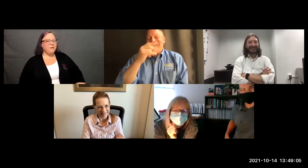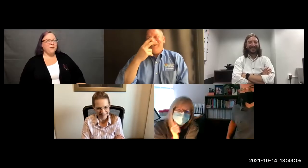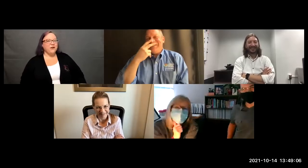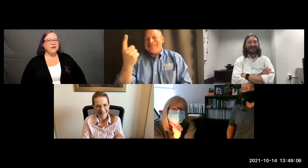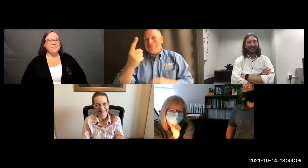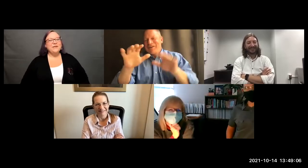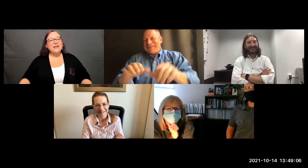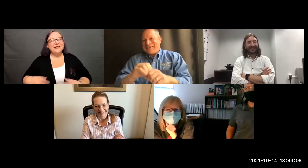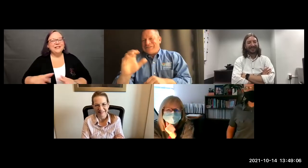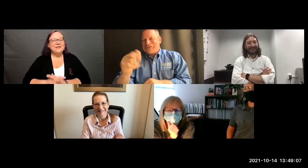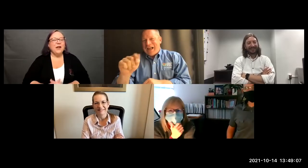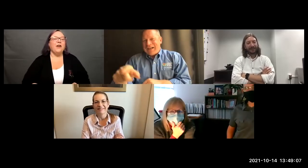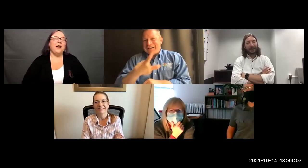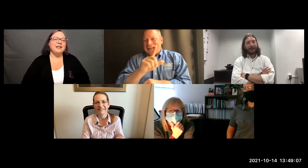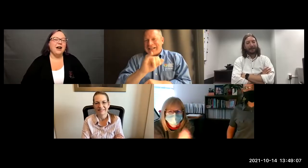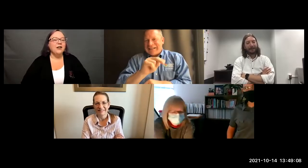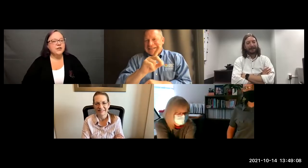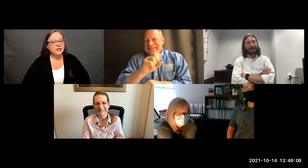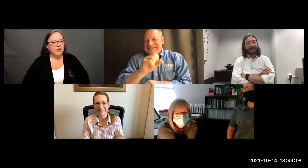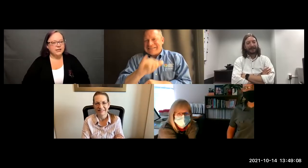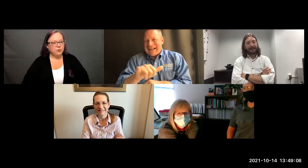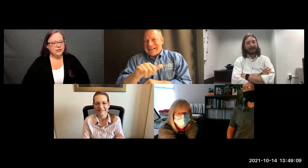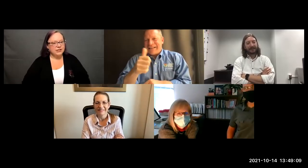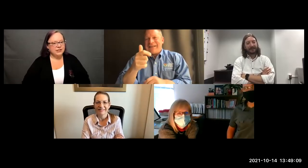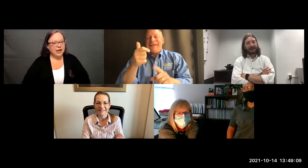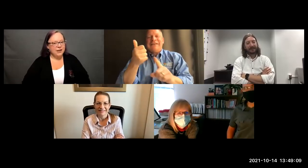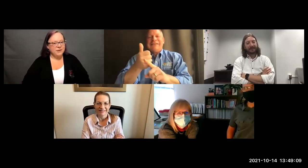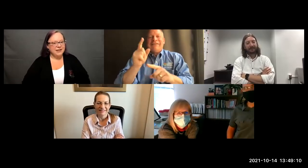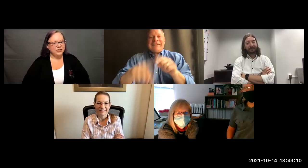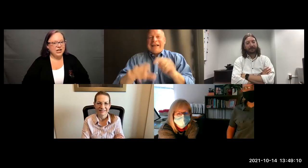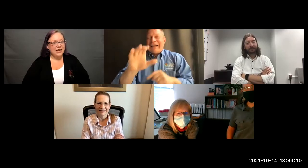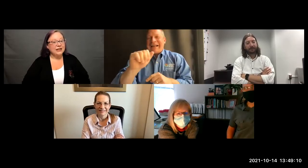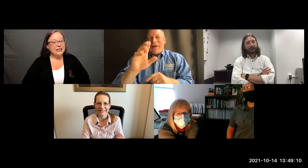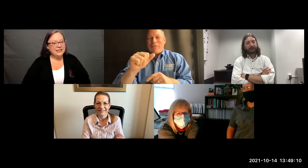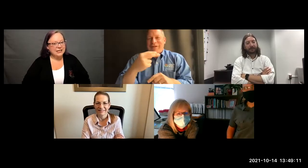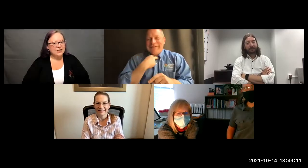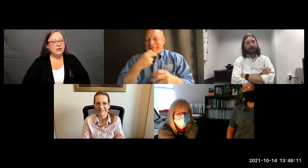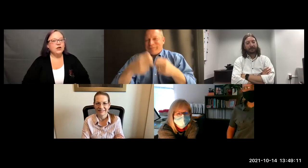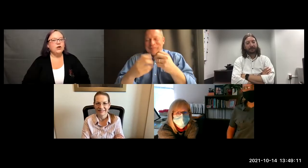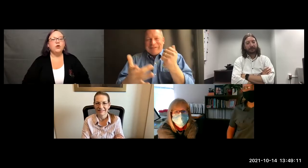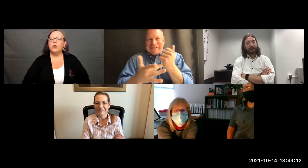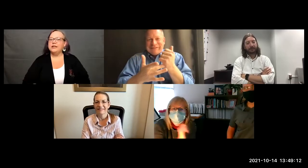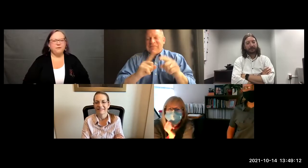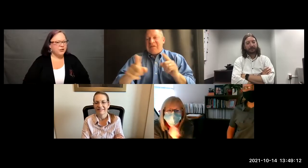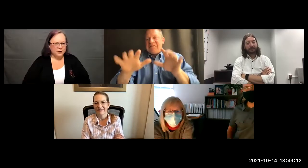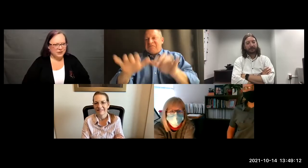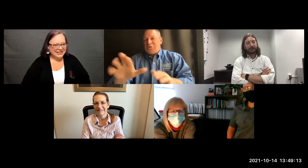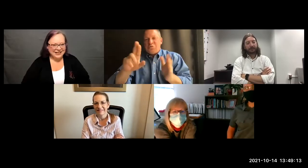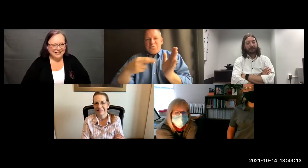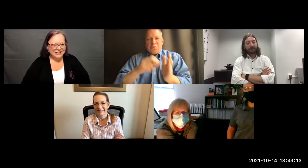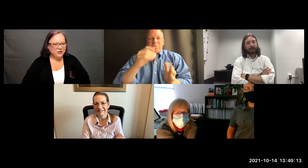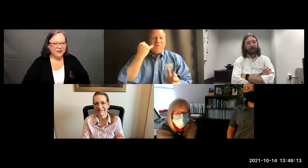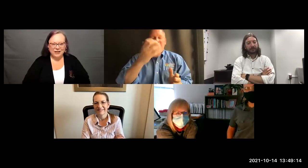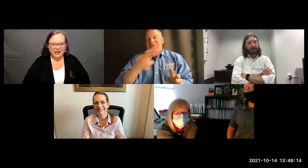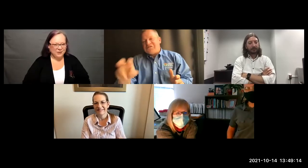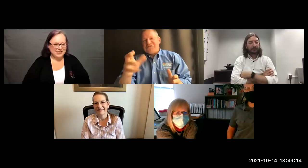pulled them over. All right. I also saw someone type in chat, Lindsay, who for some reason